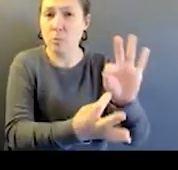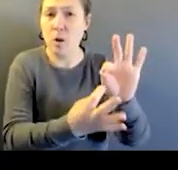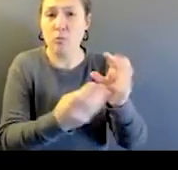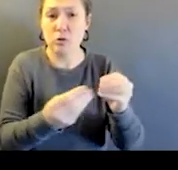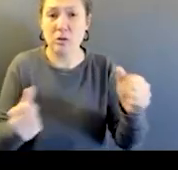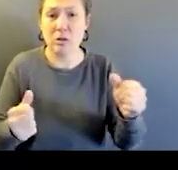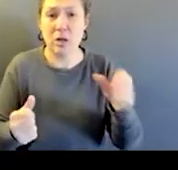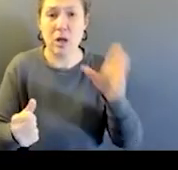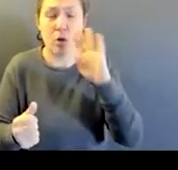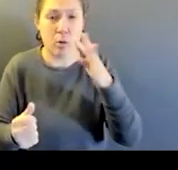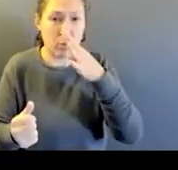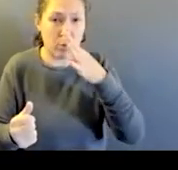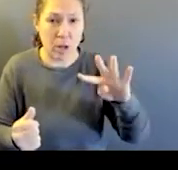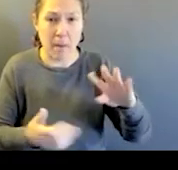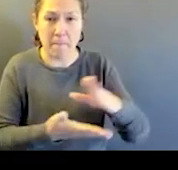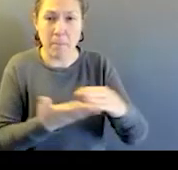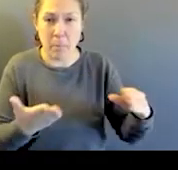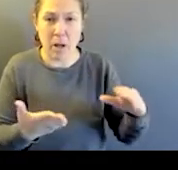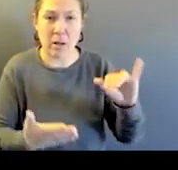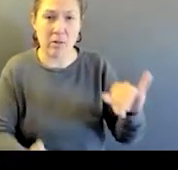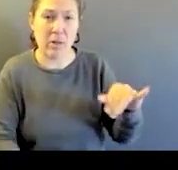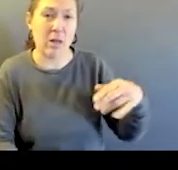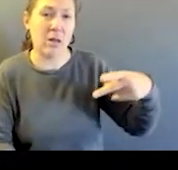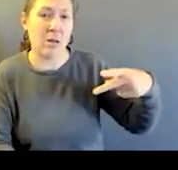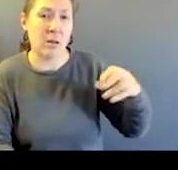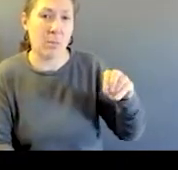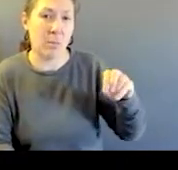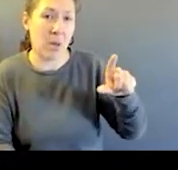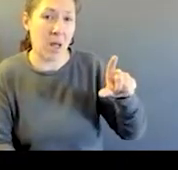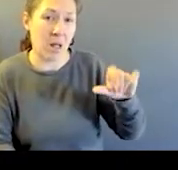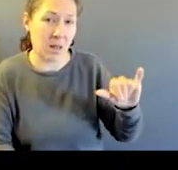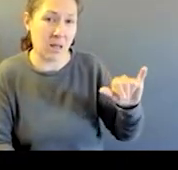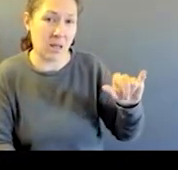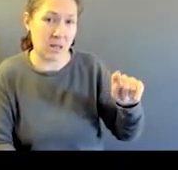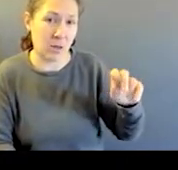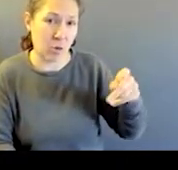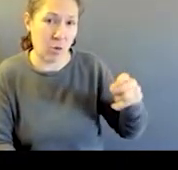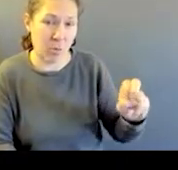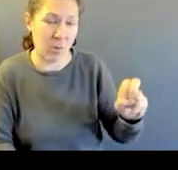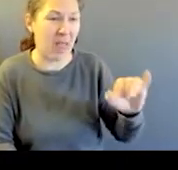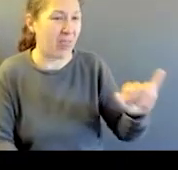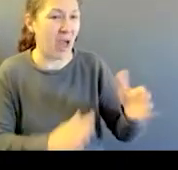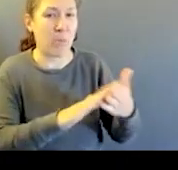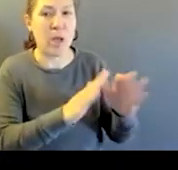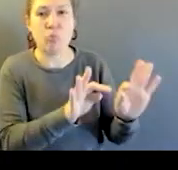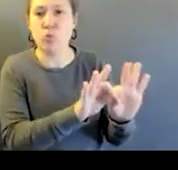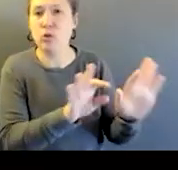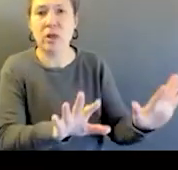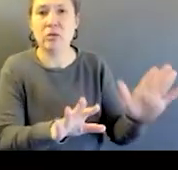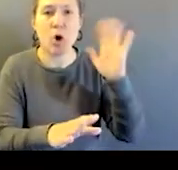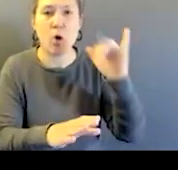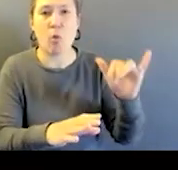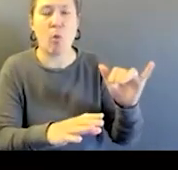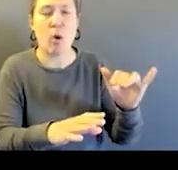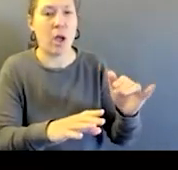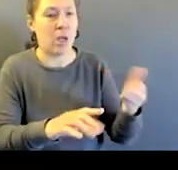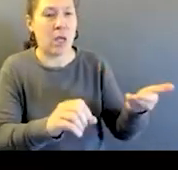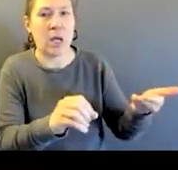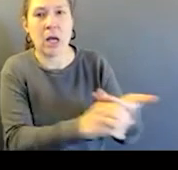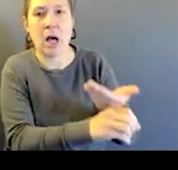a part of the polyhedron of the polytope, which is made useless because it cut away by these